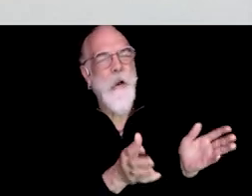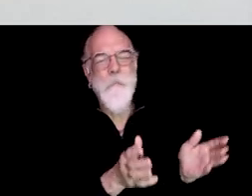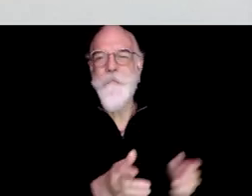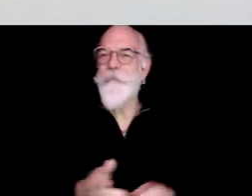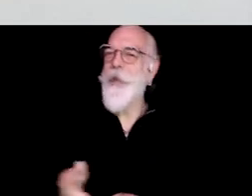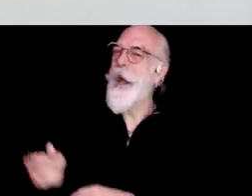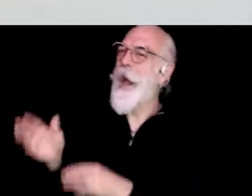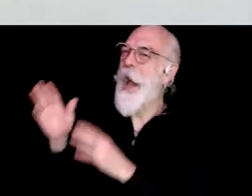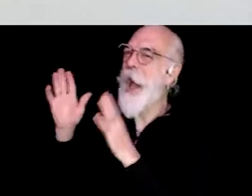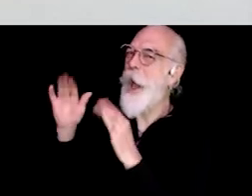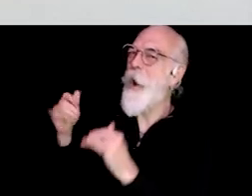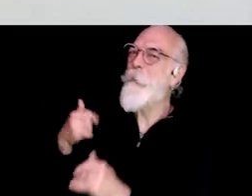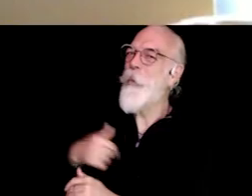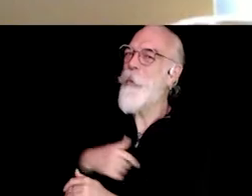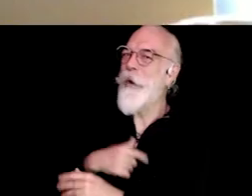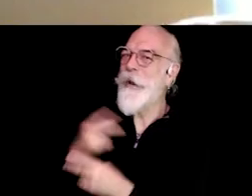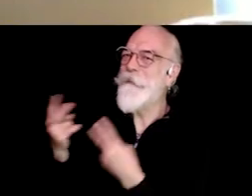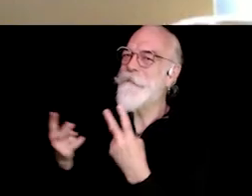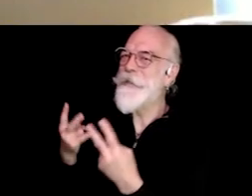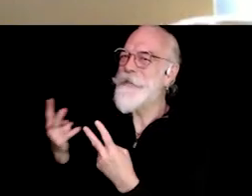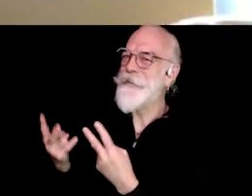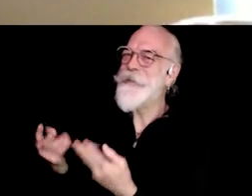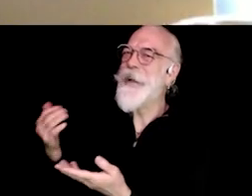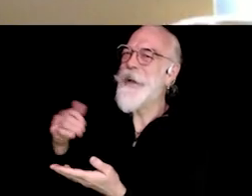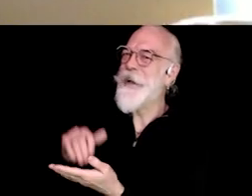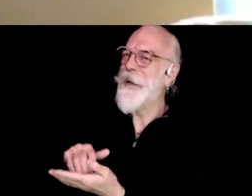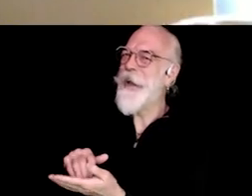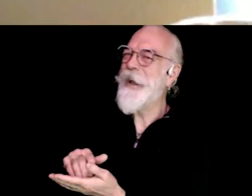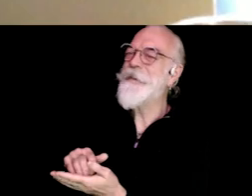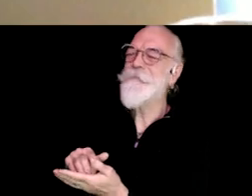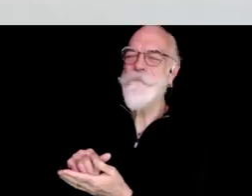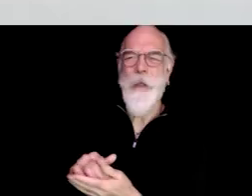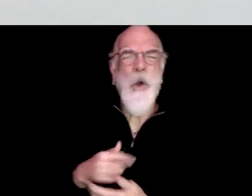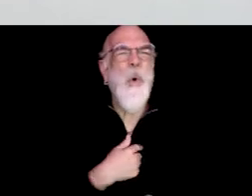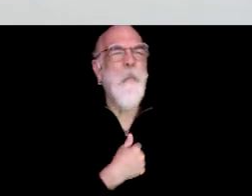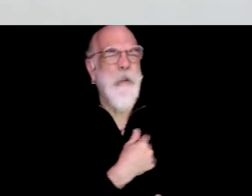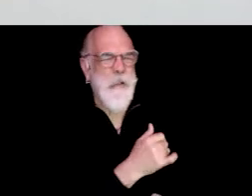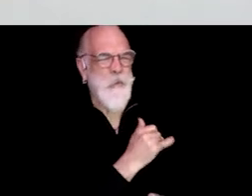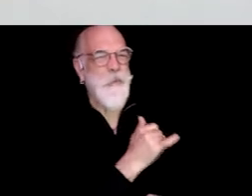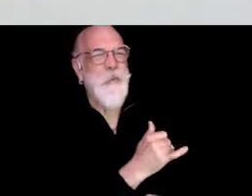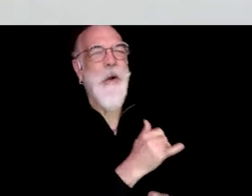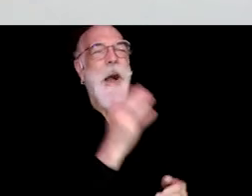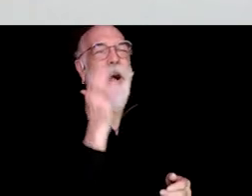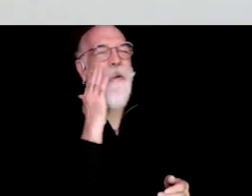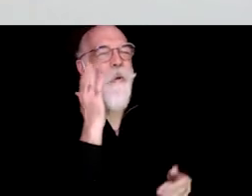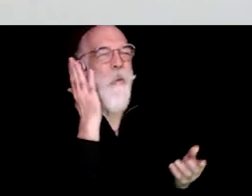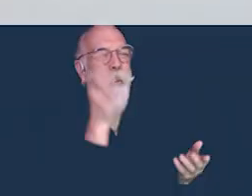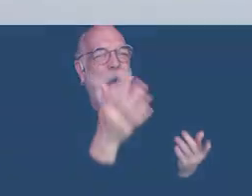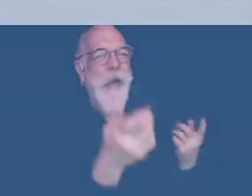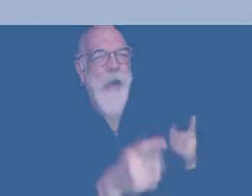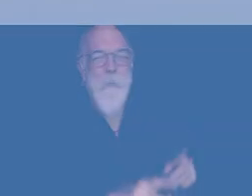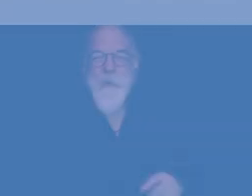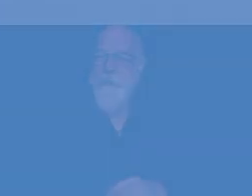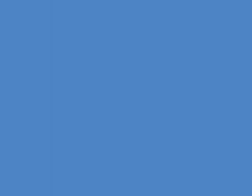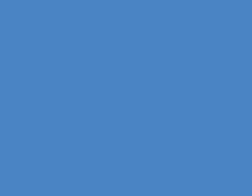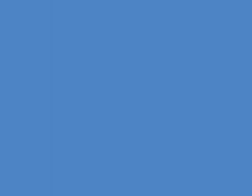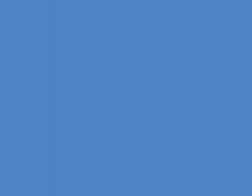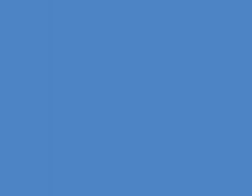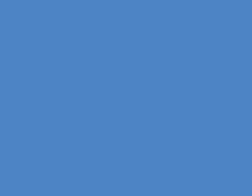wonderful conversation. I hope we get a chance to visit again. Me too. I know we will.